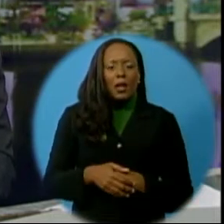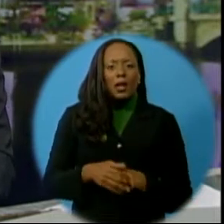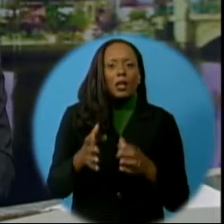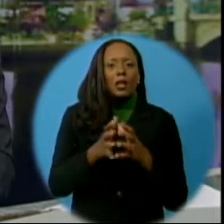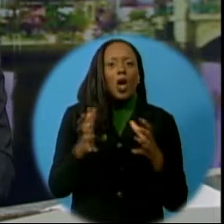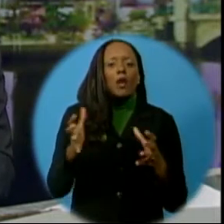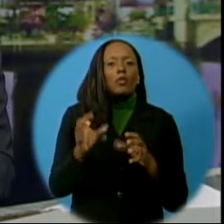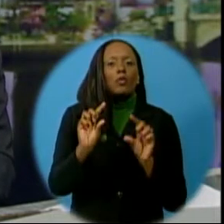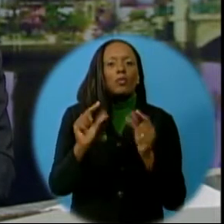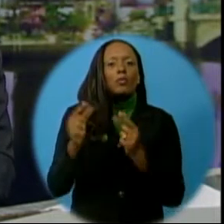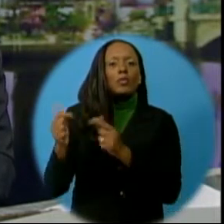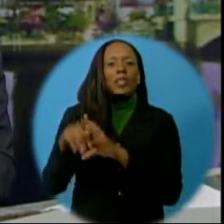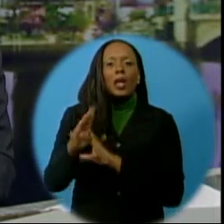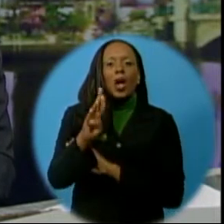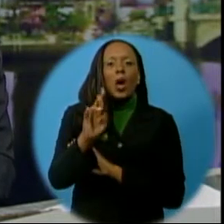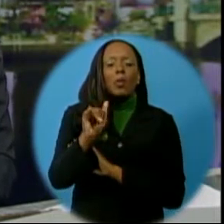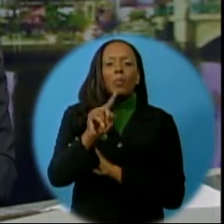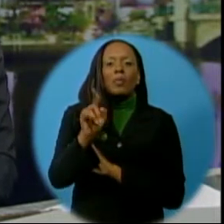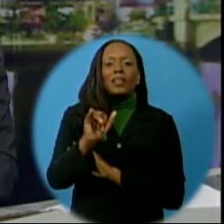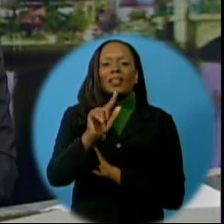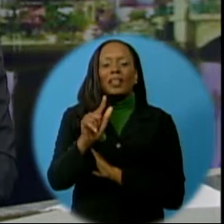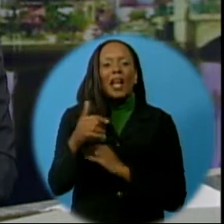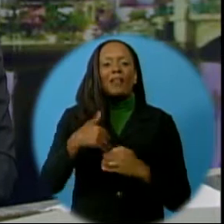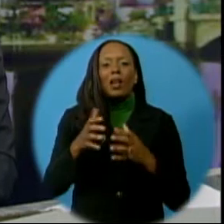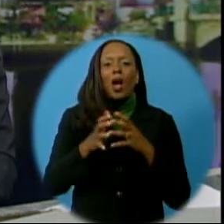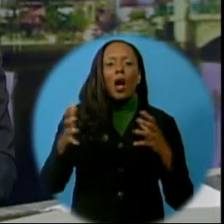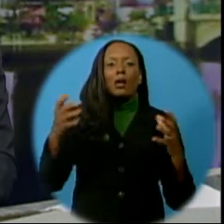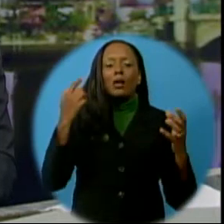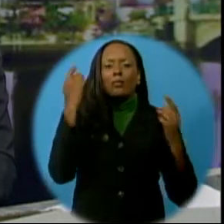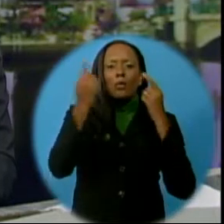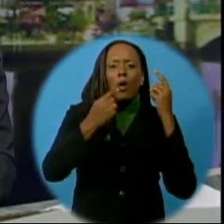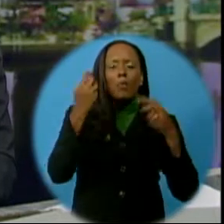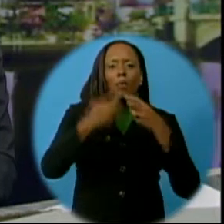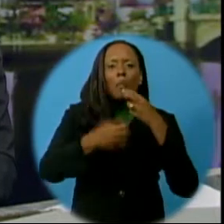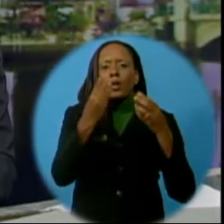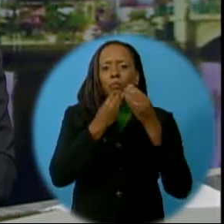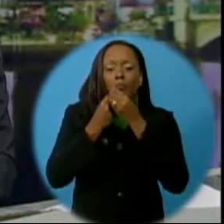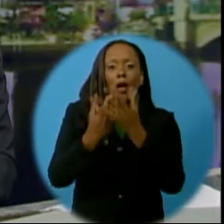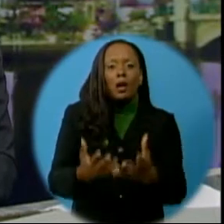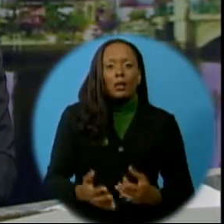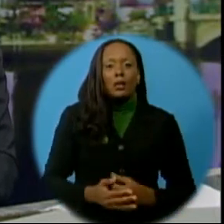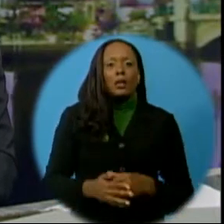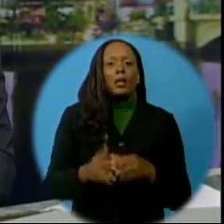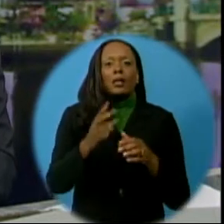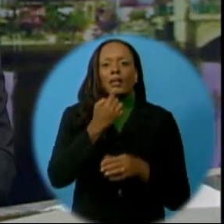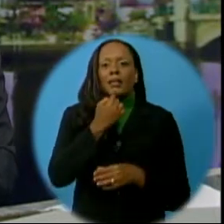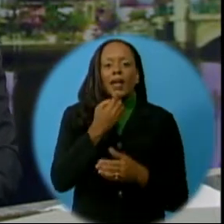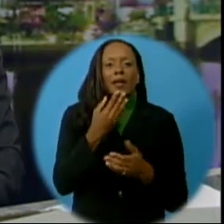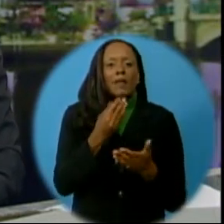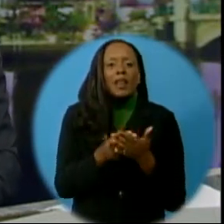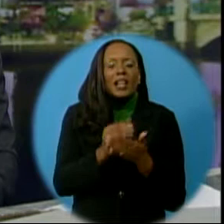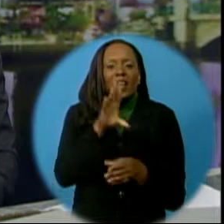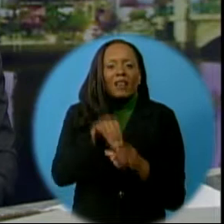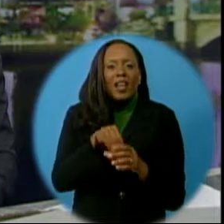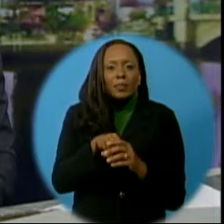local groups are using the spectacle to air their concerns. One major concern has been the financial investment of the Brazilian government